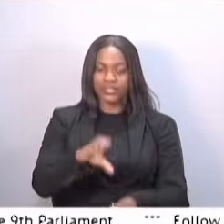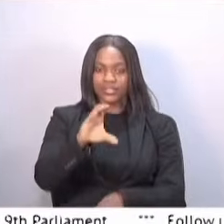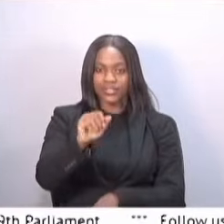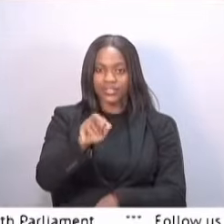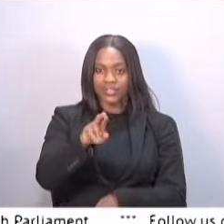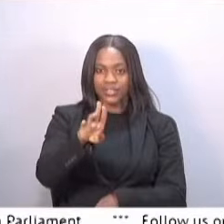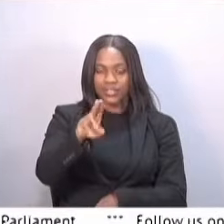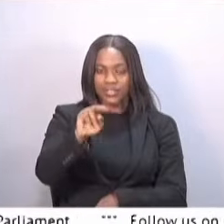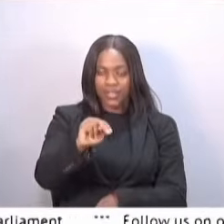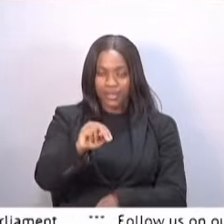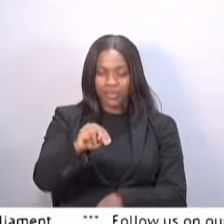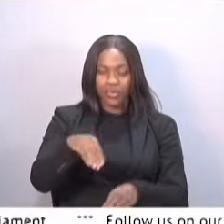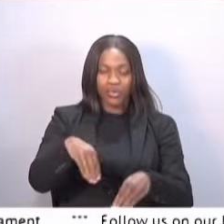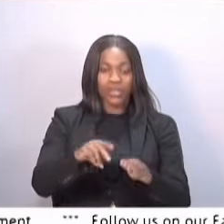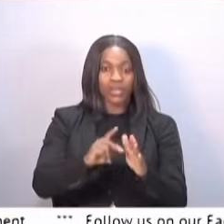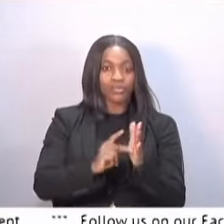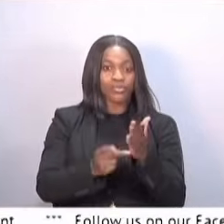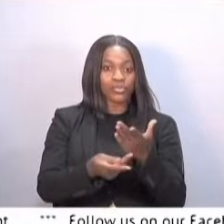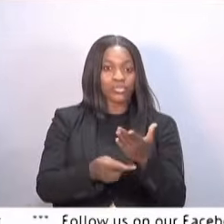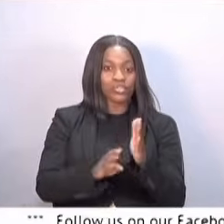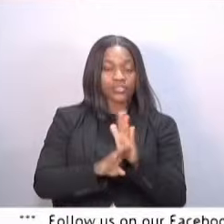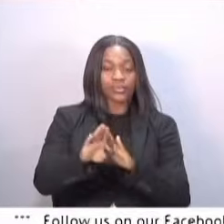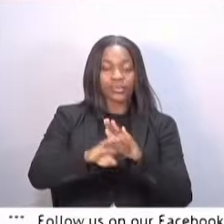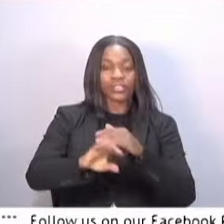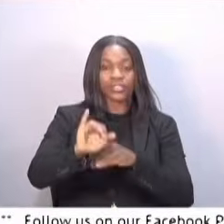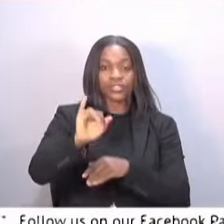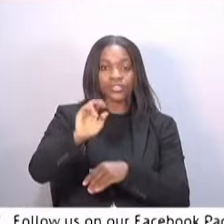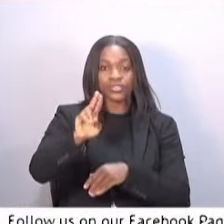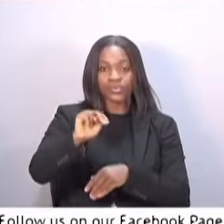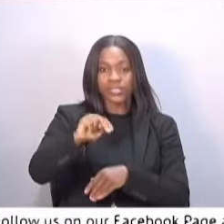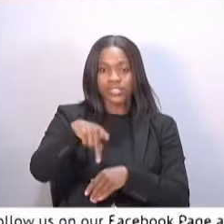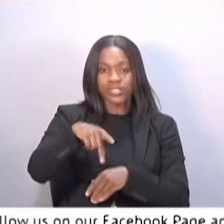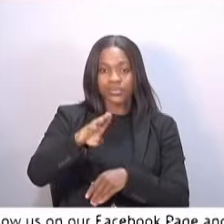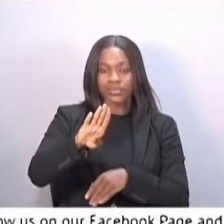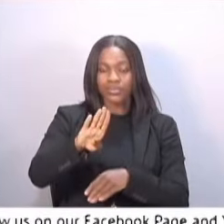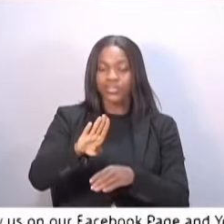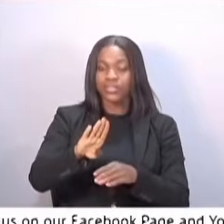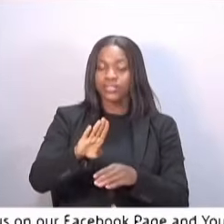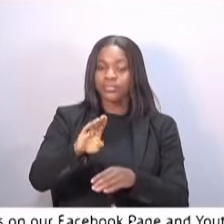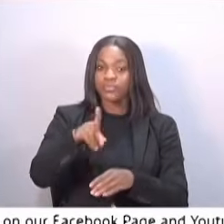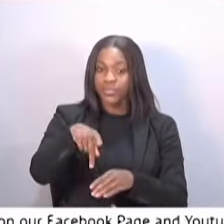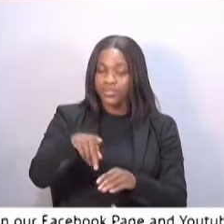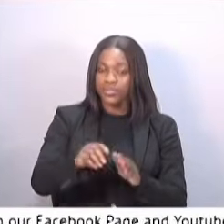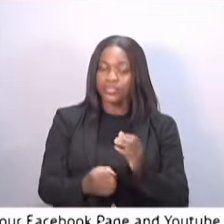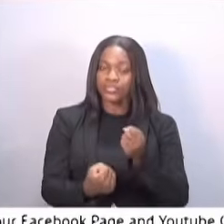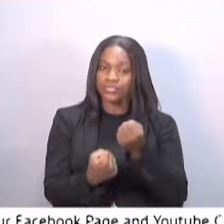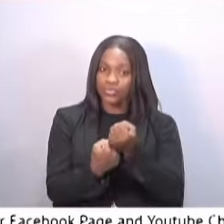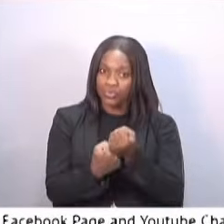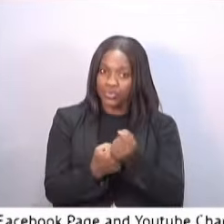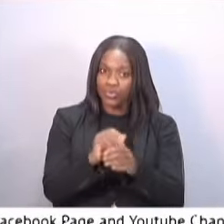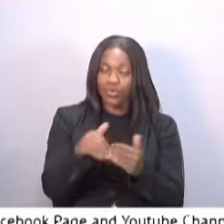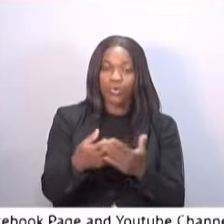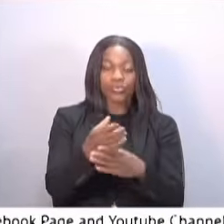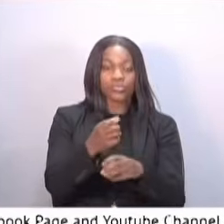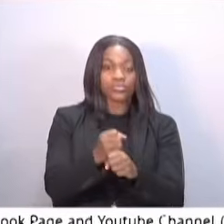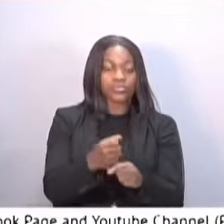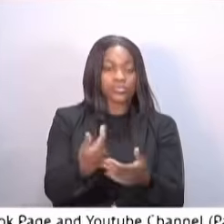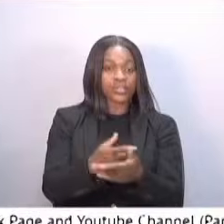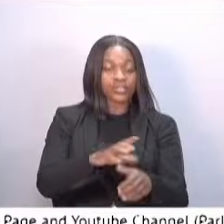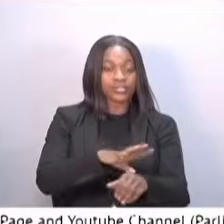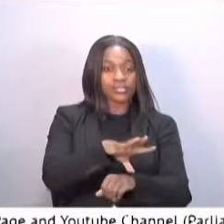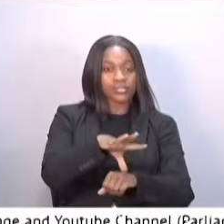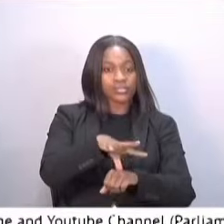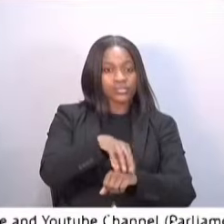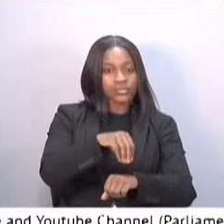market projects are being developed under the UNDP support. Both receive authorization from Ghana and Switzerland, totaling